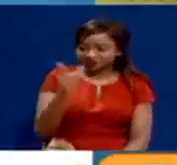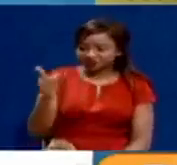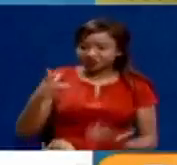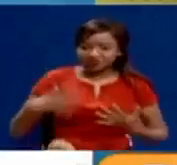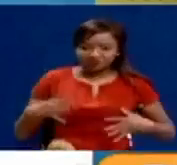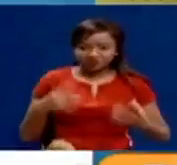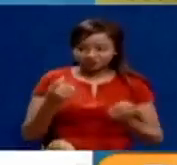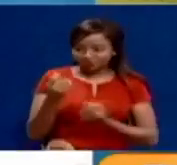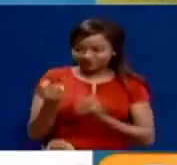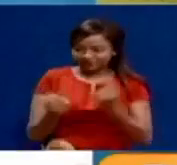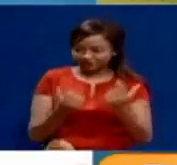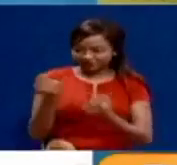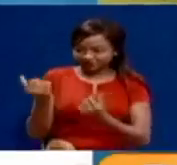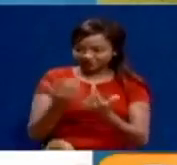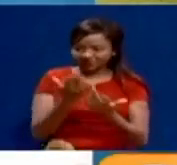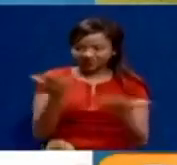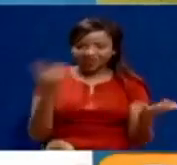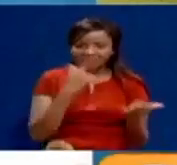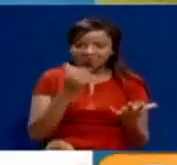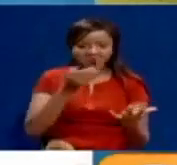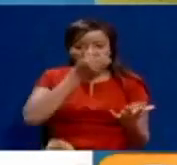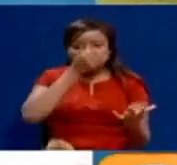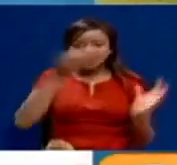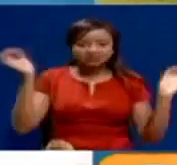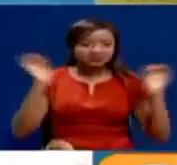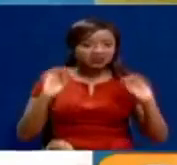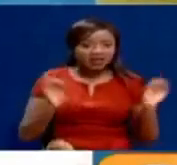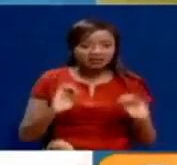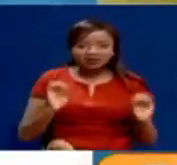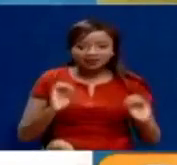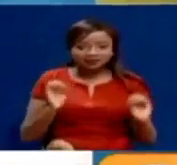a number of people who may not be wearing masks.